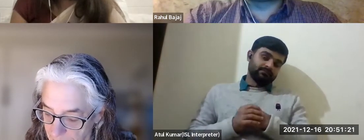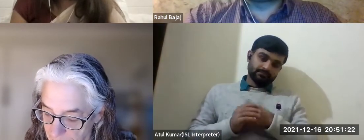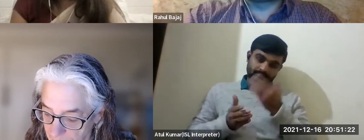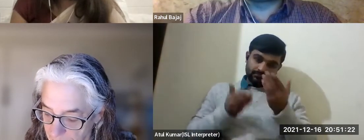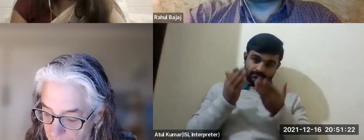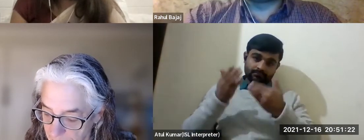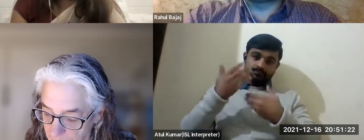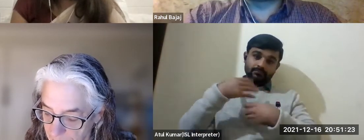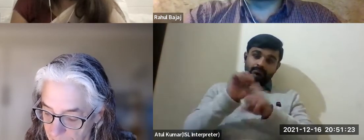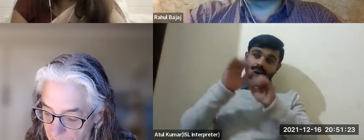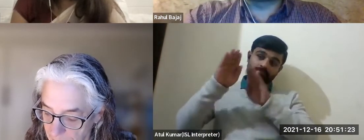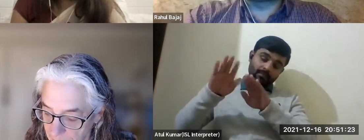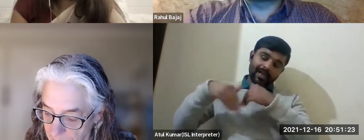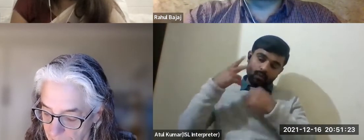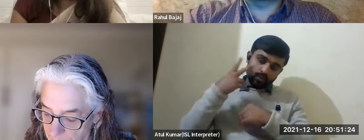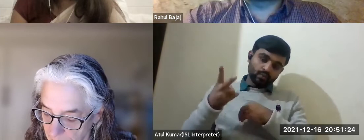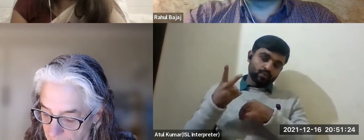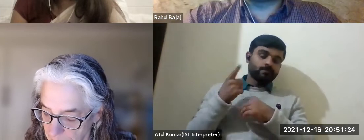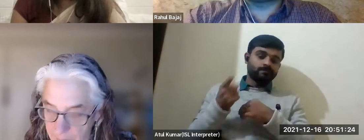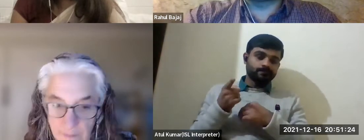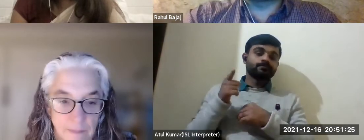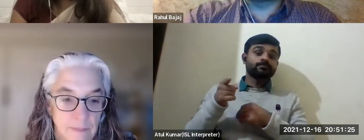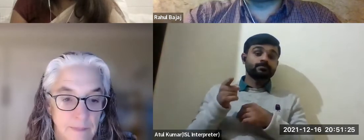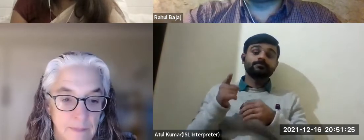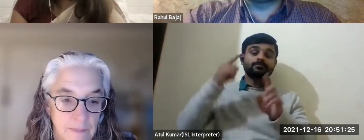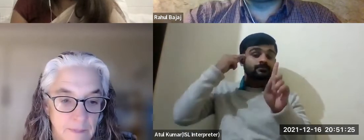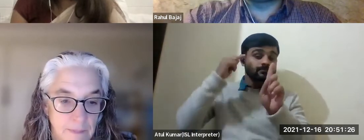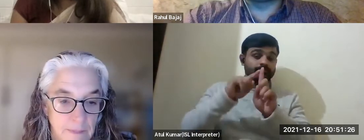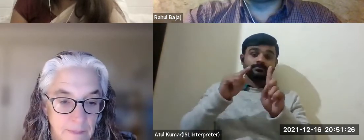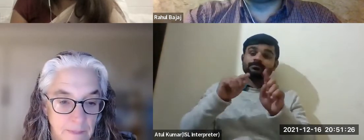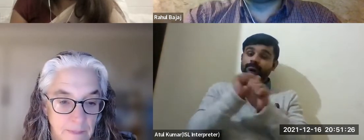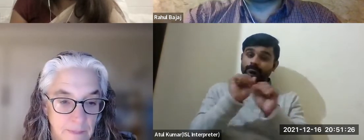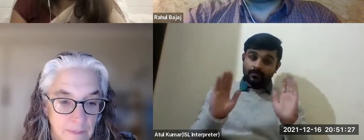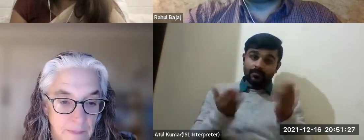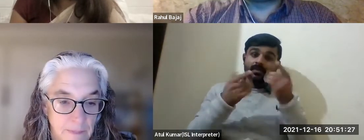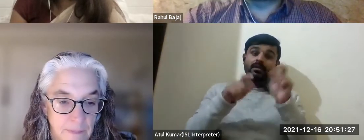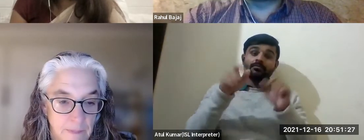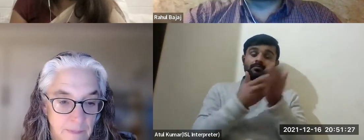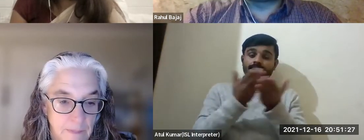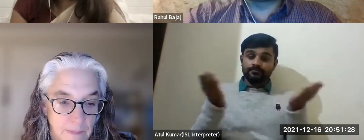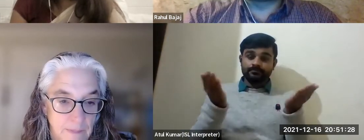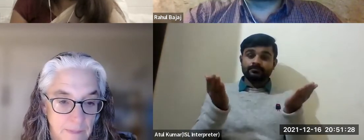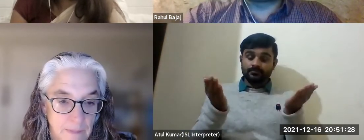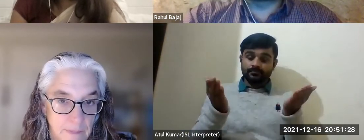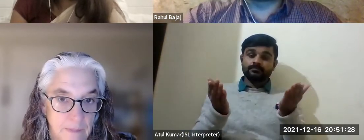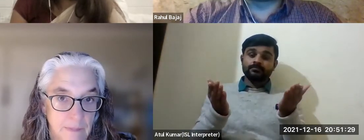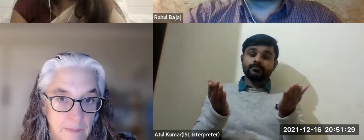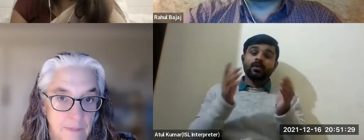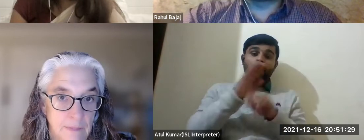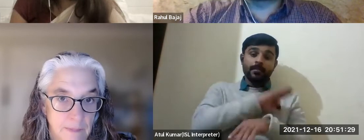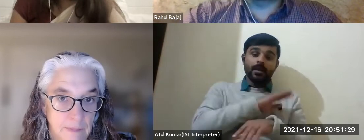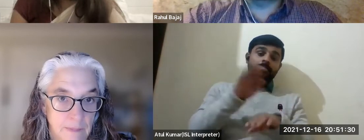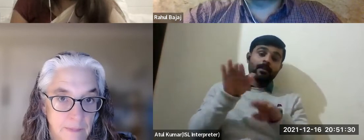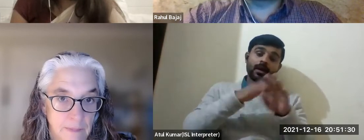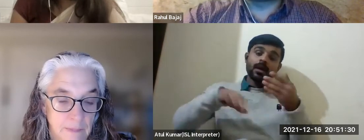it worse depending on how you look at it. That is aimed at enabling people to espouse causes in the